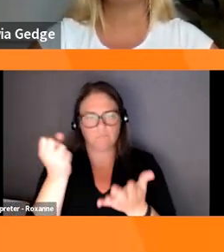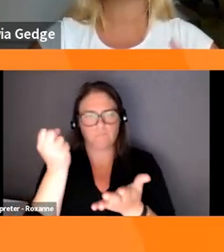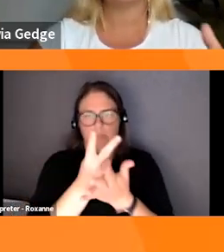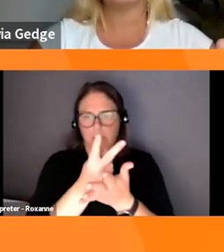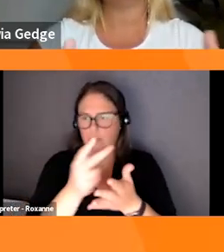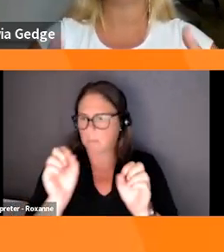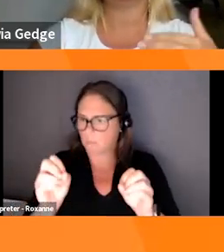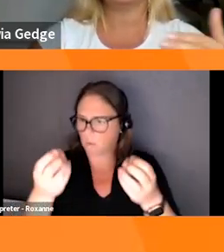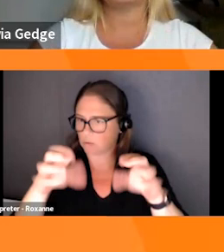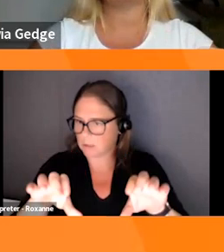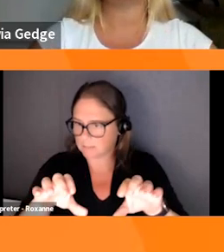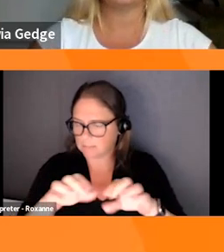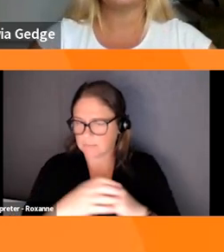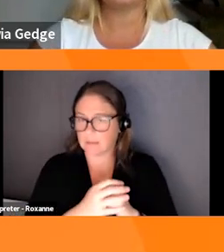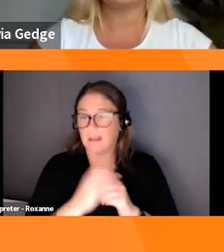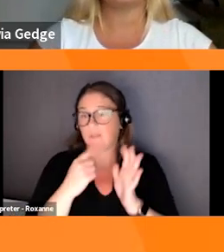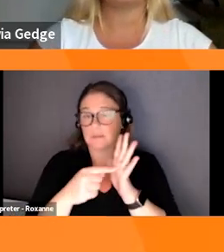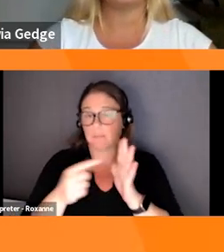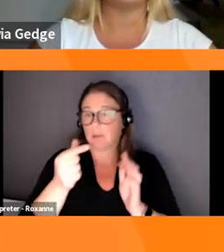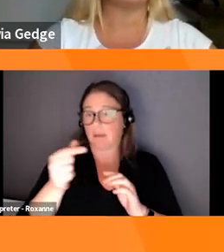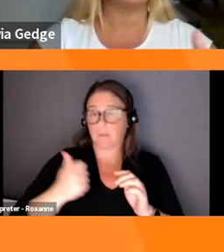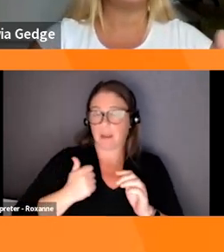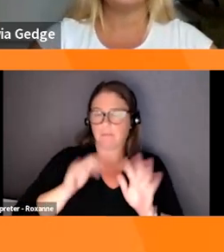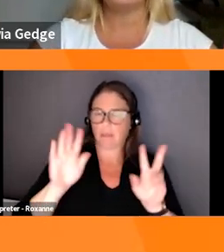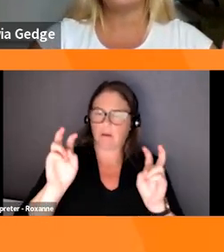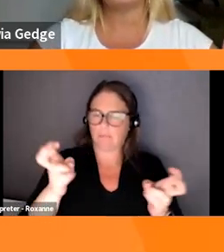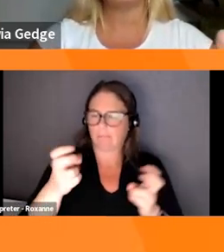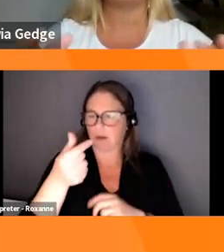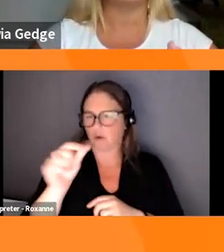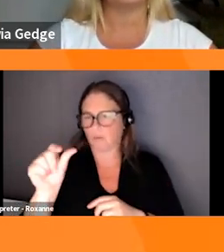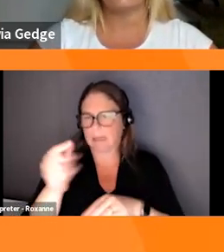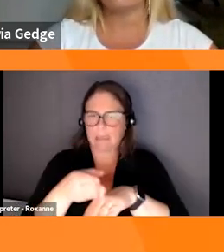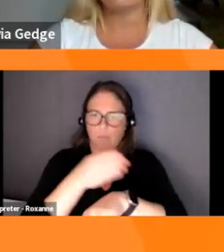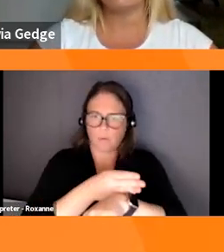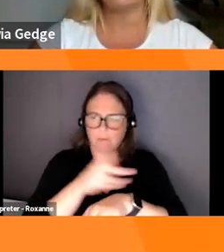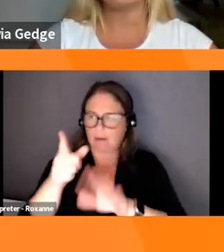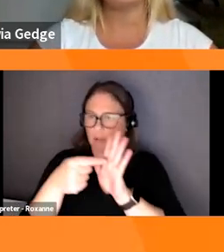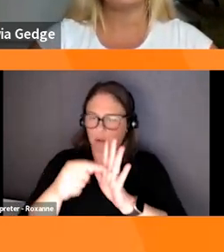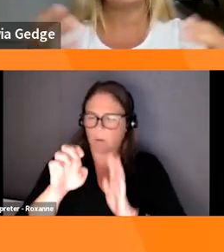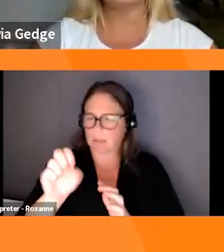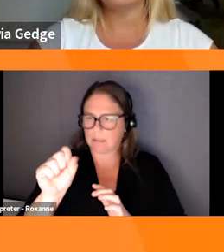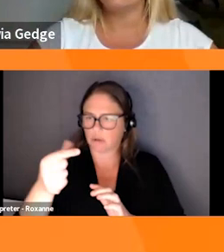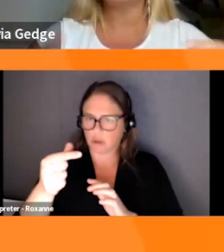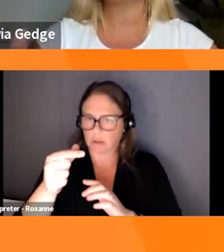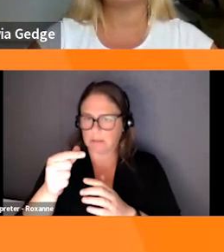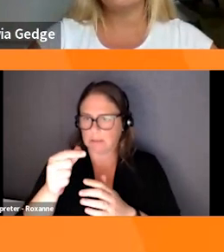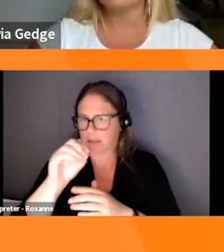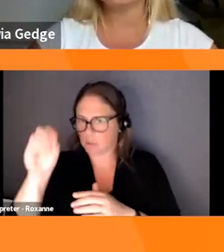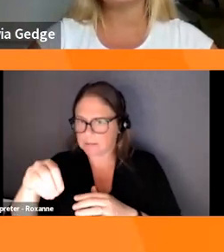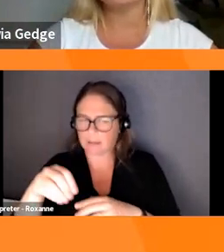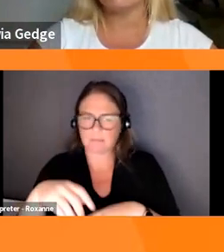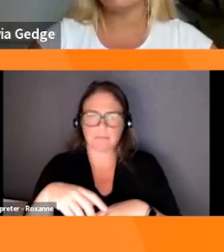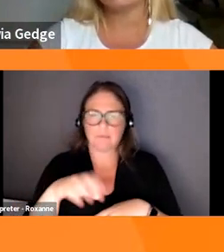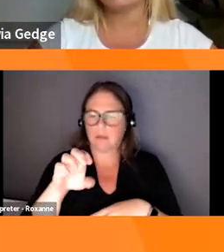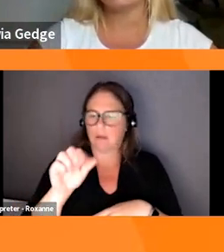procurement, now you need to disclose your ESG scores, your carbon emissions, and we're seeing more